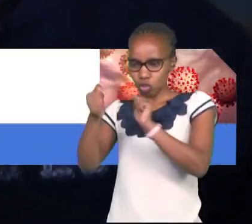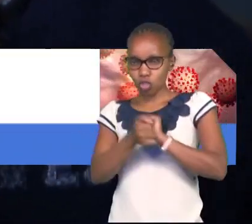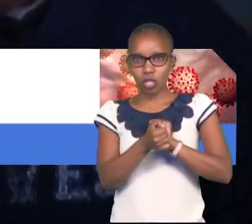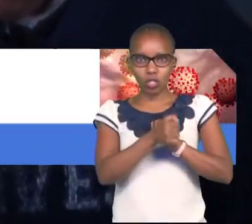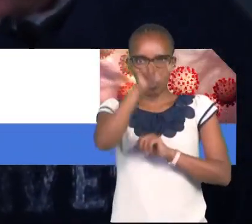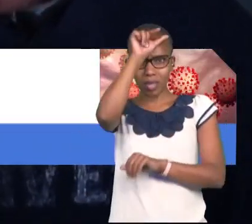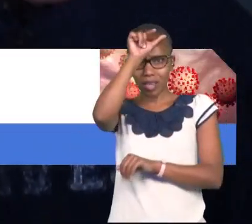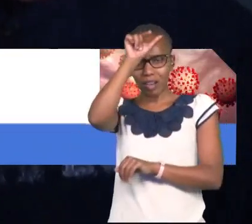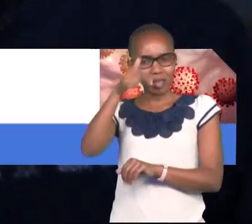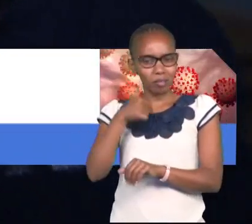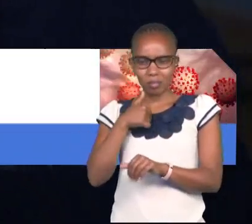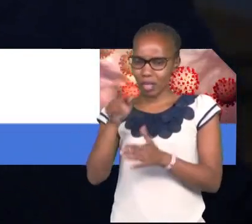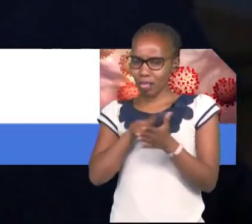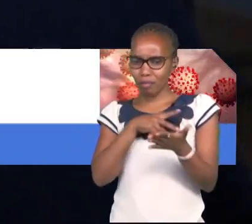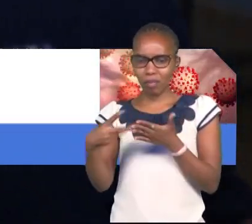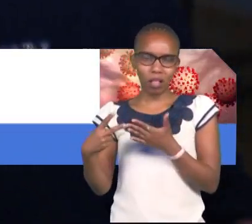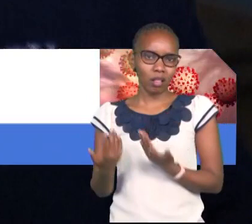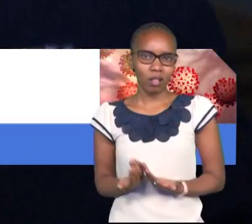I collapsed at the entrance.